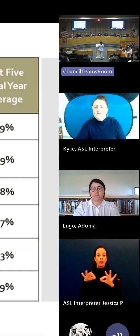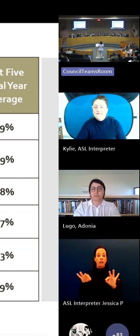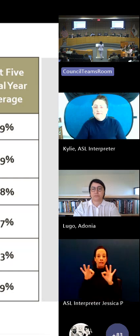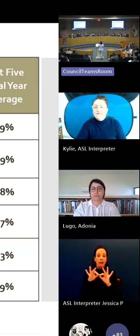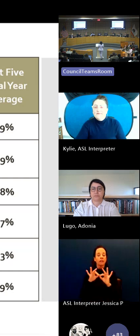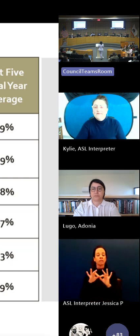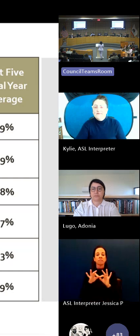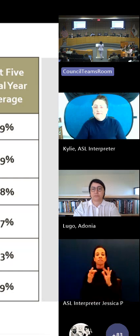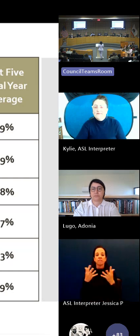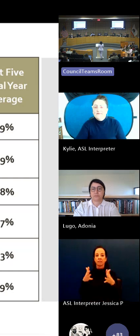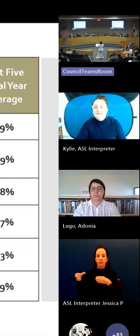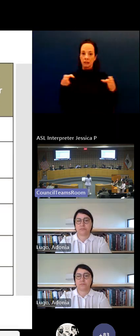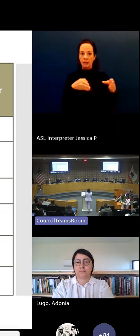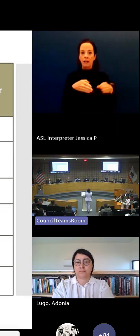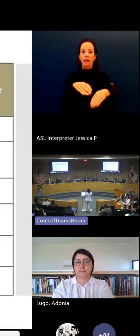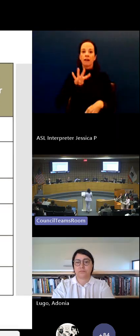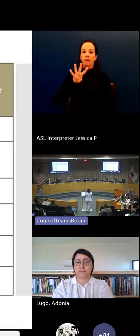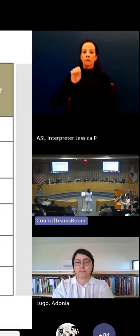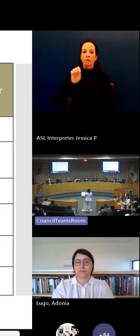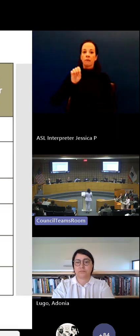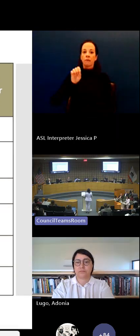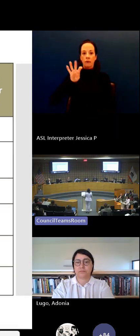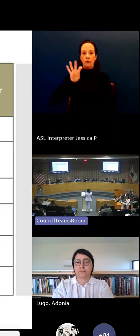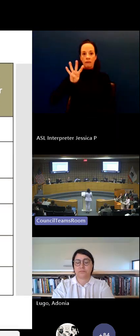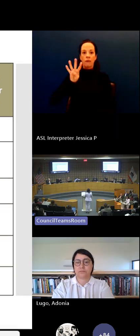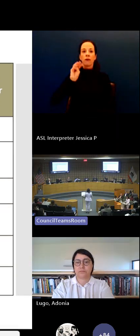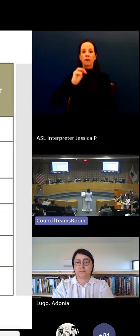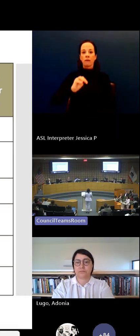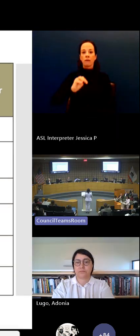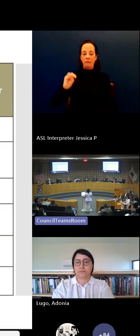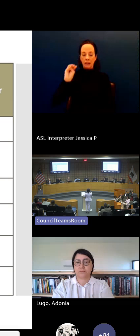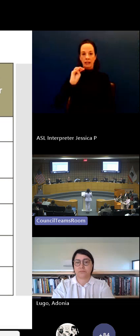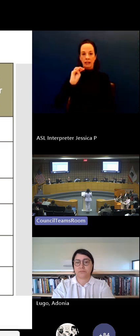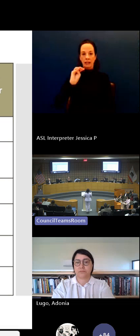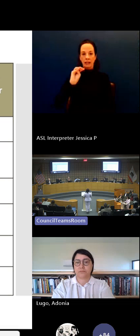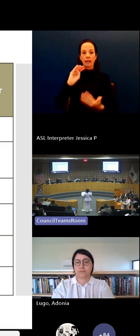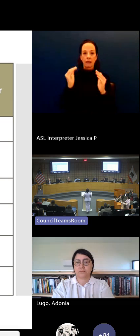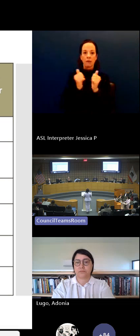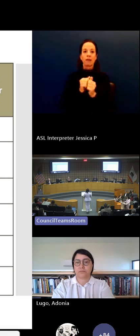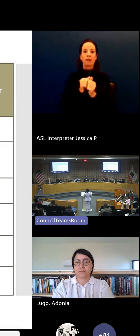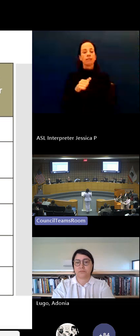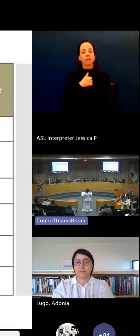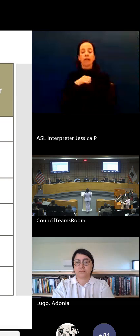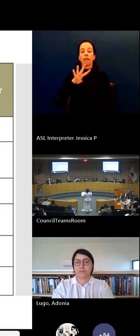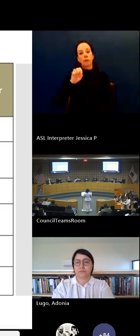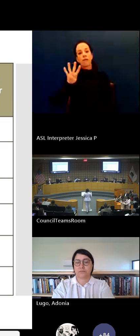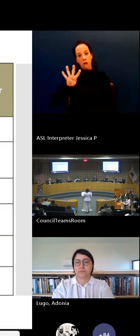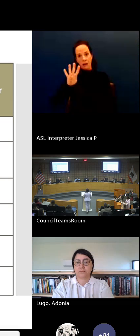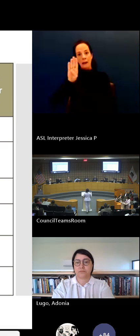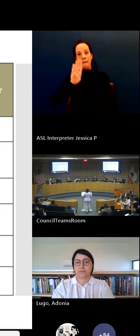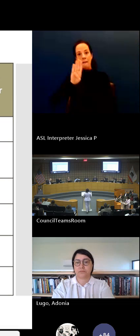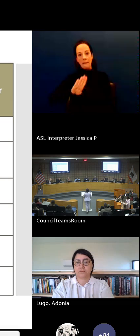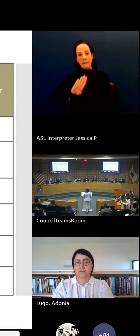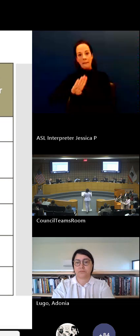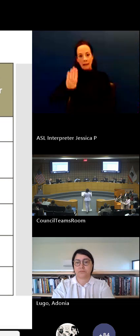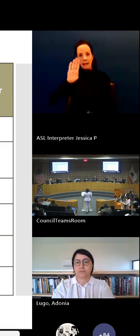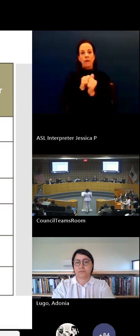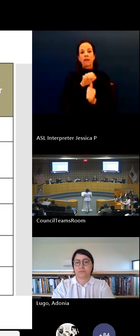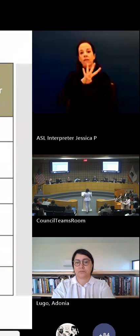at 4.4 million compared to the 4.4 billion compared to the 4.8 billion planned.